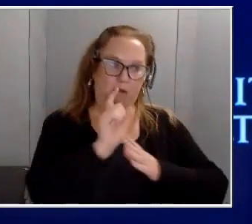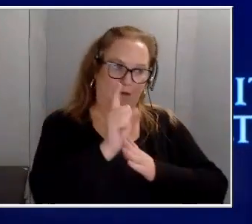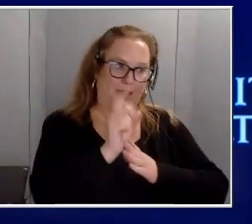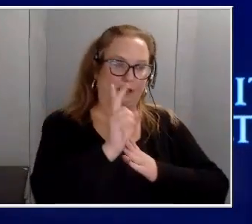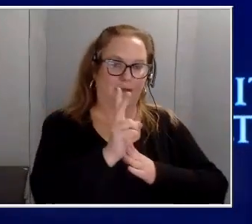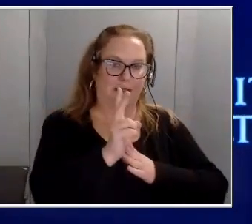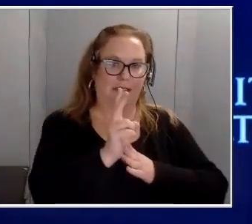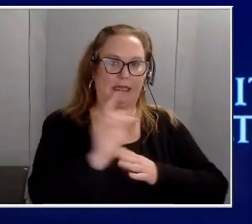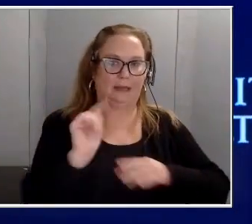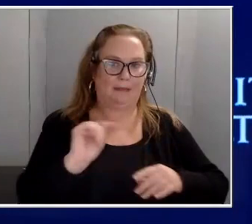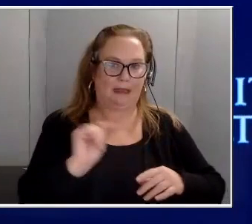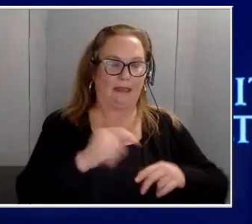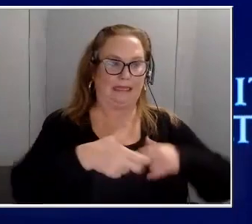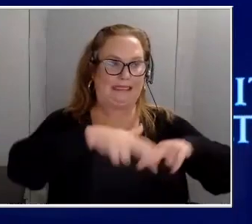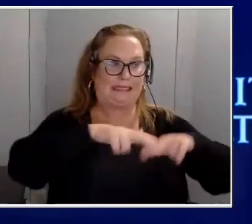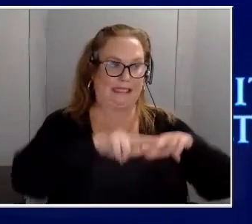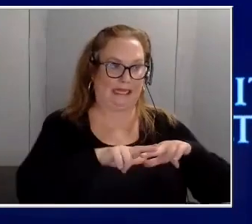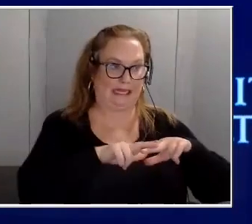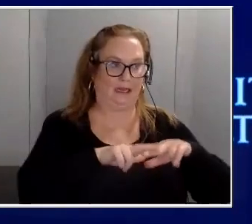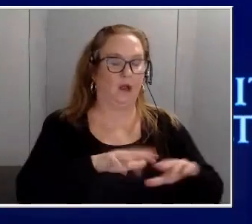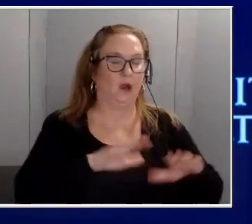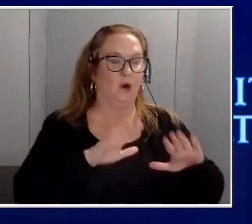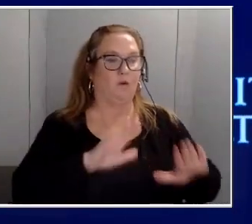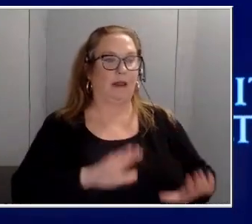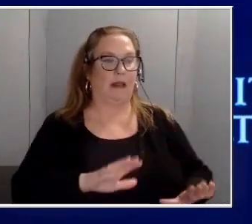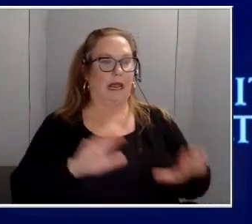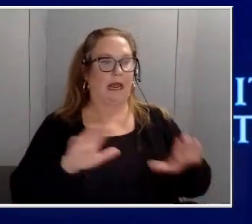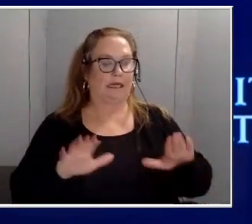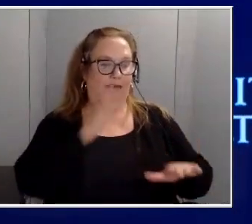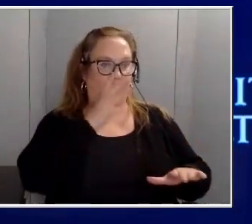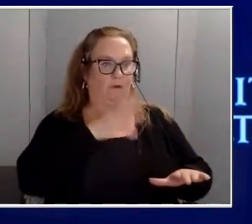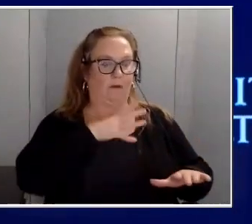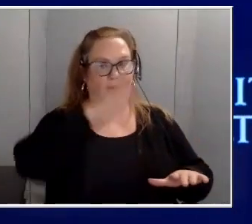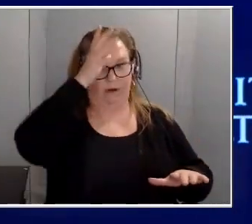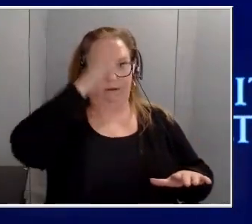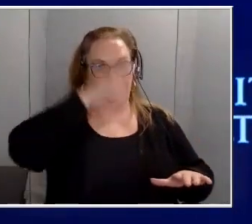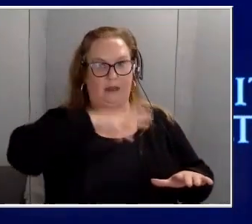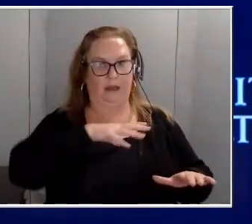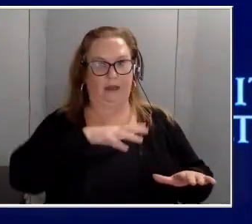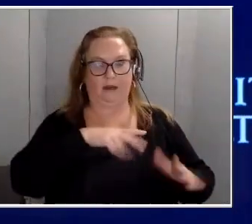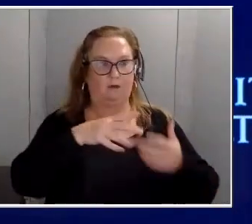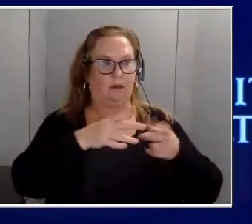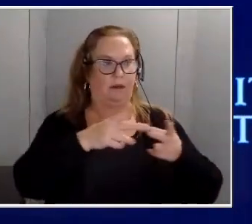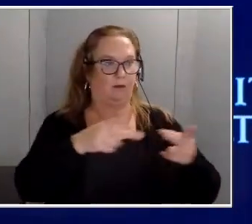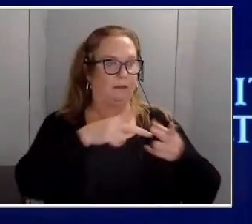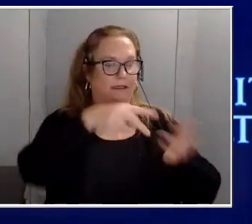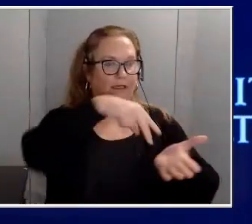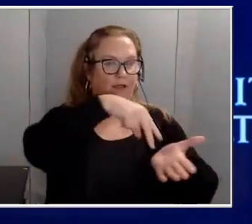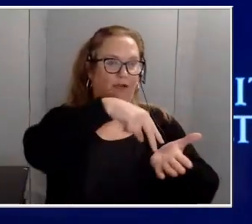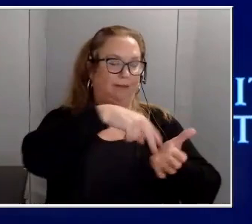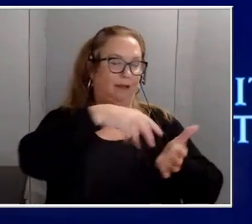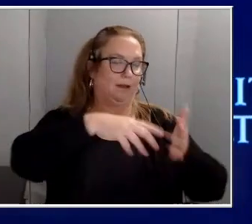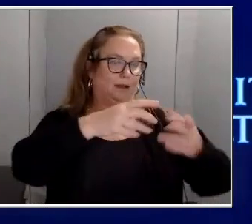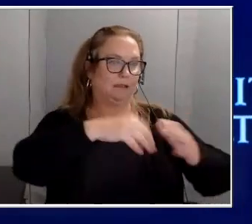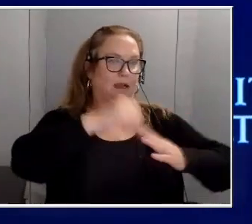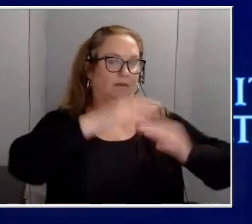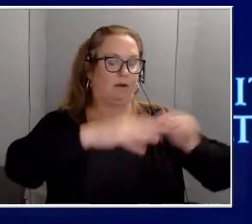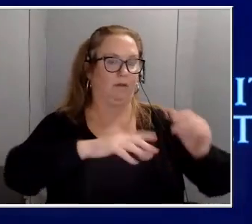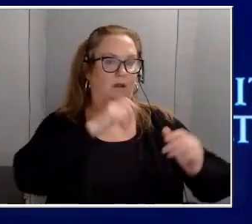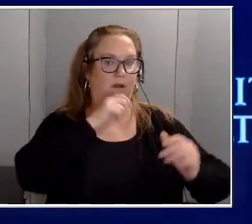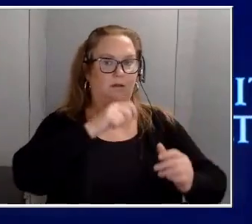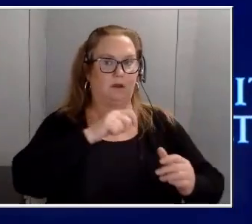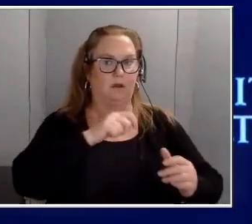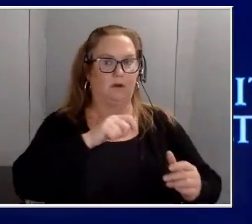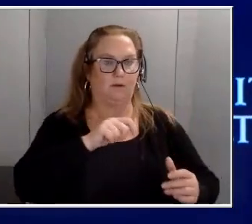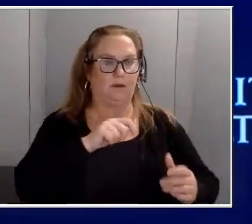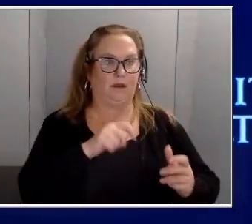You want to be sitting in a relaxed position if you're a woman. If you're a man, just be in whatever position is comfortable for you. Don't hover over the toilet.